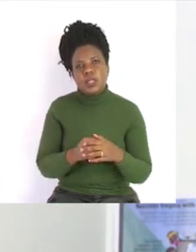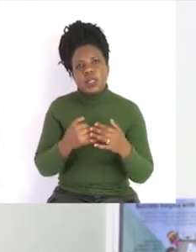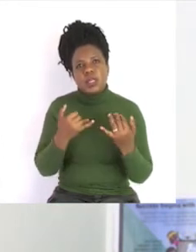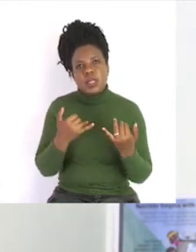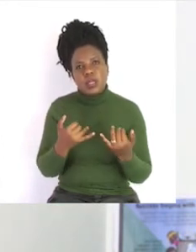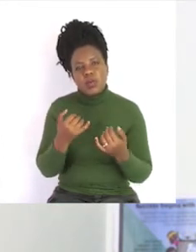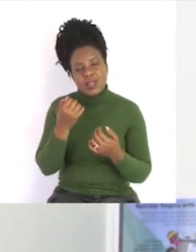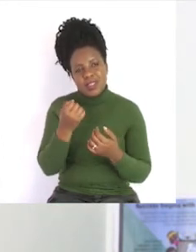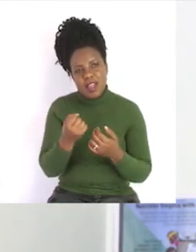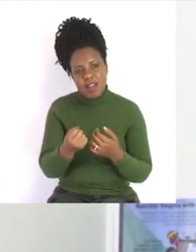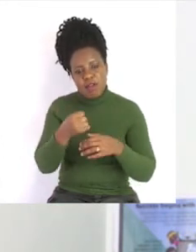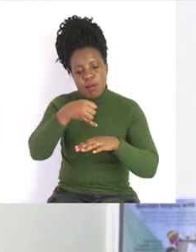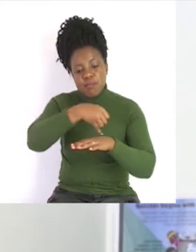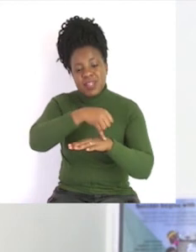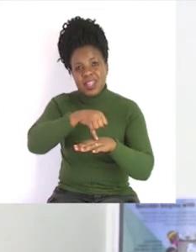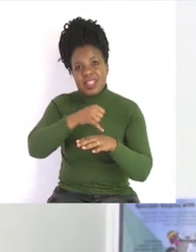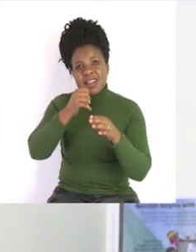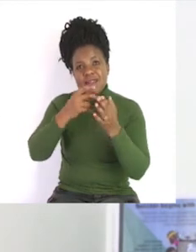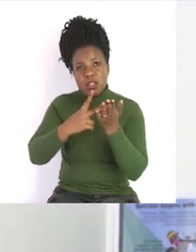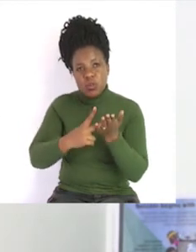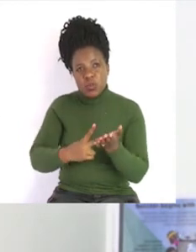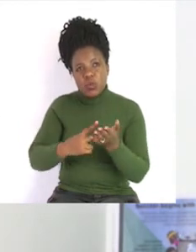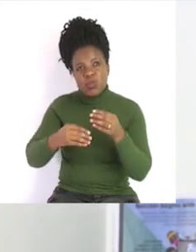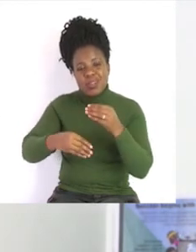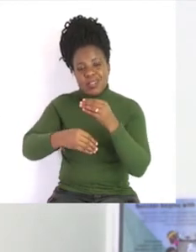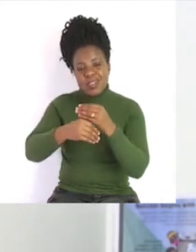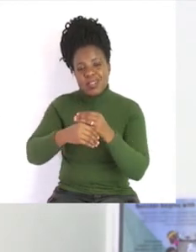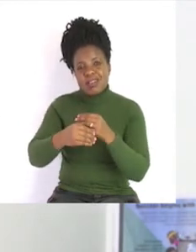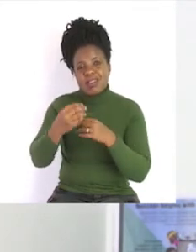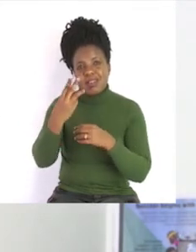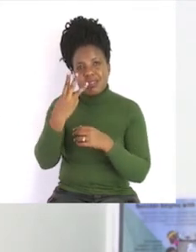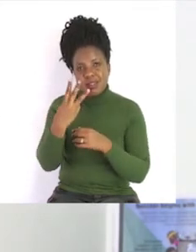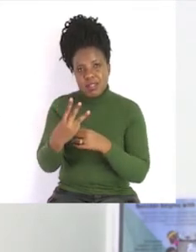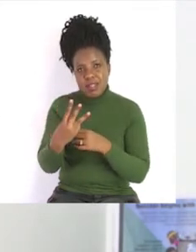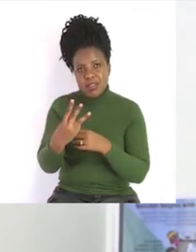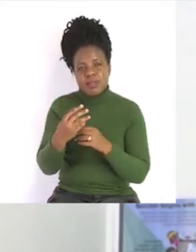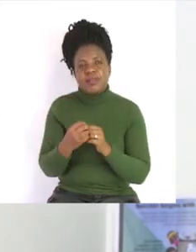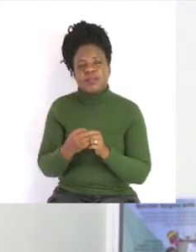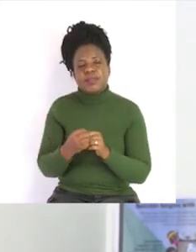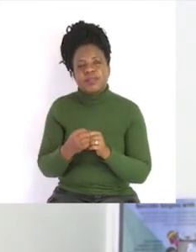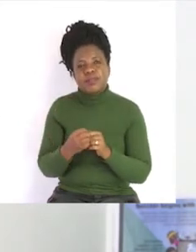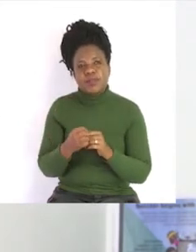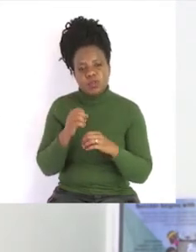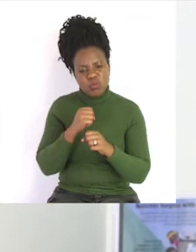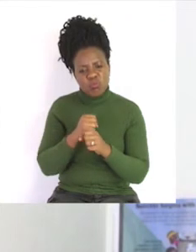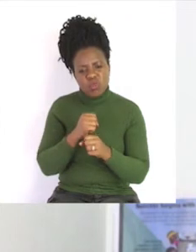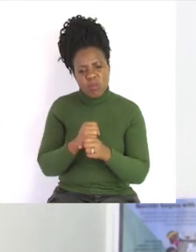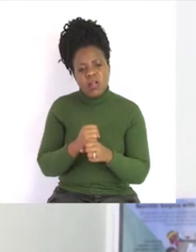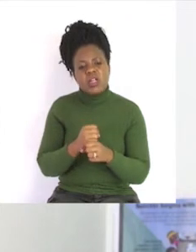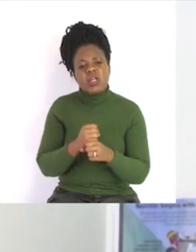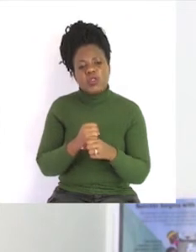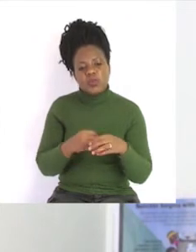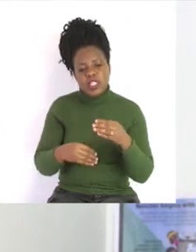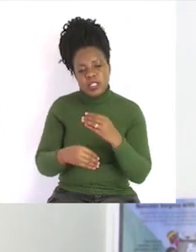Right? Placeholders. Normally, you can create 3 placeholders. Okay? You don't need to use